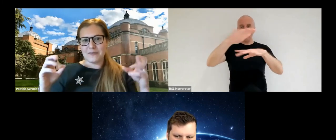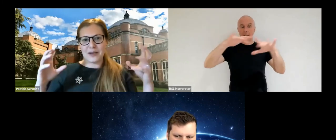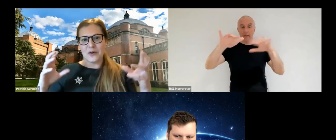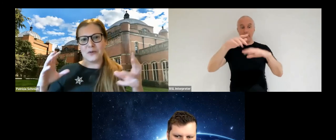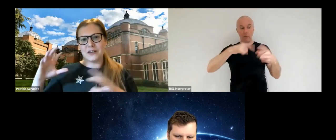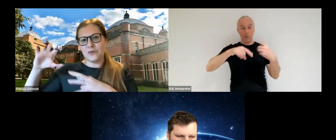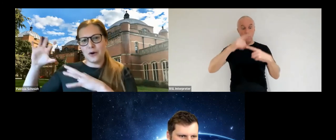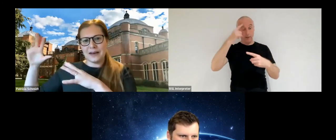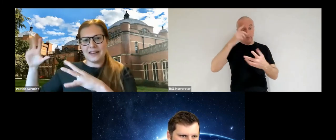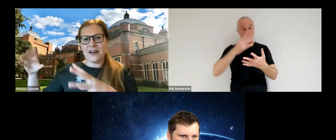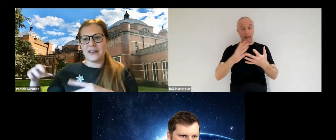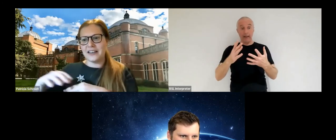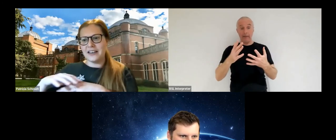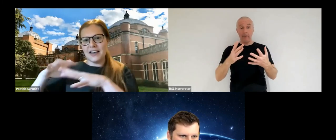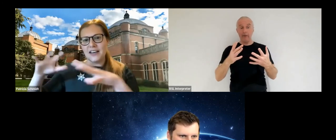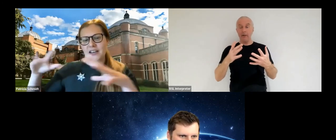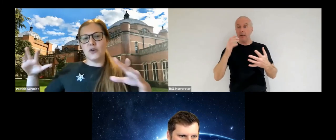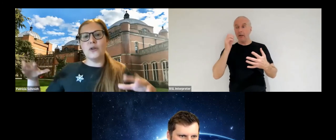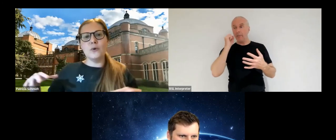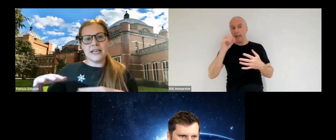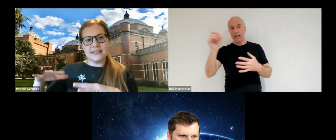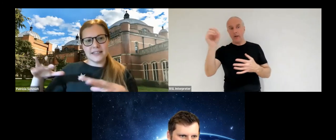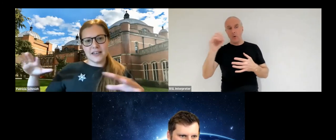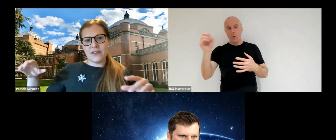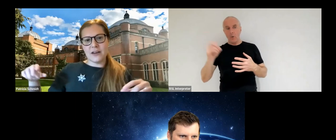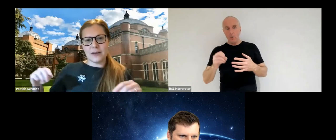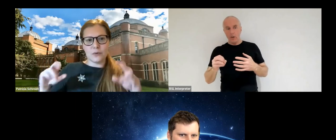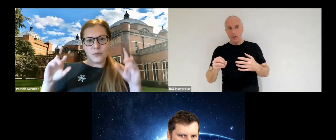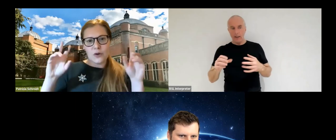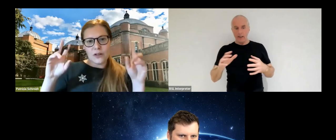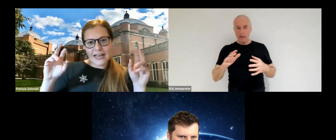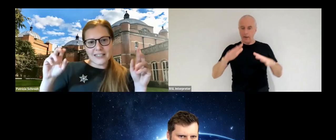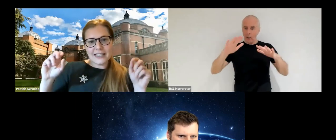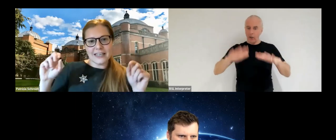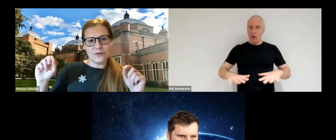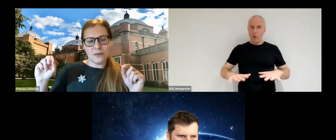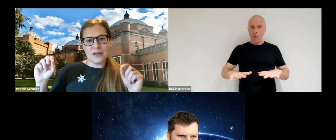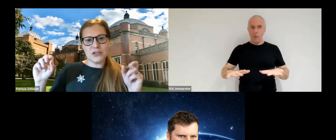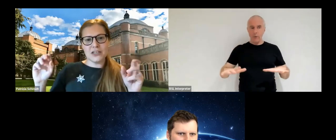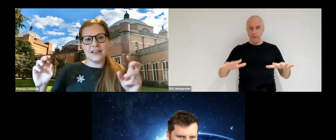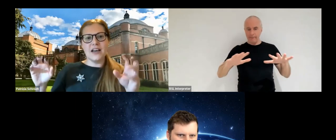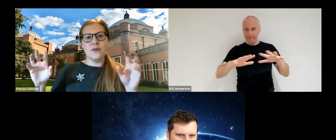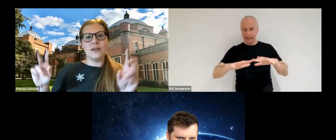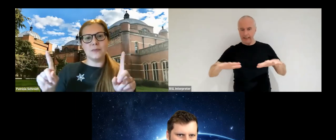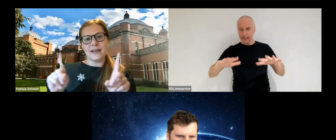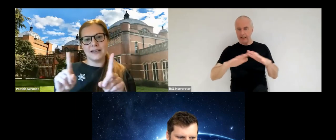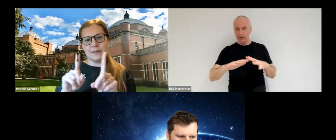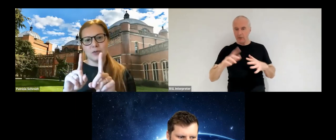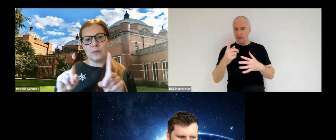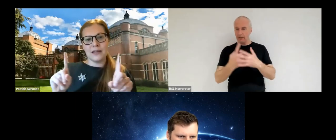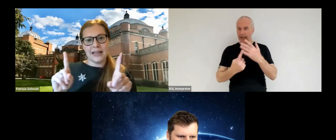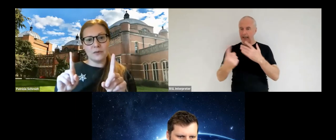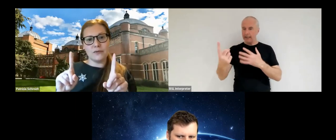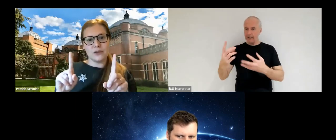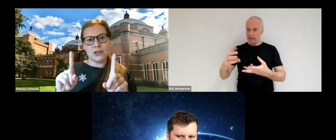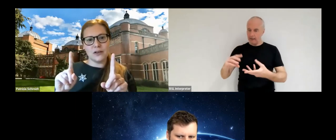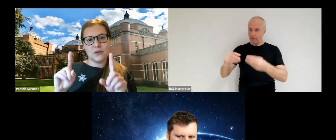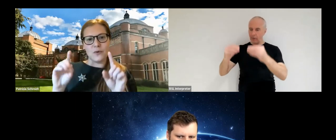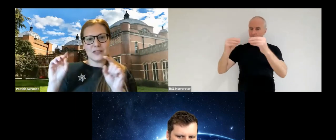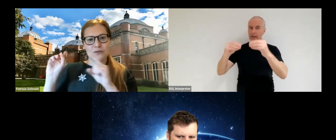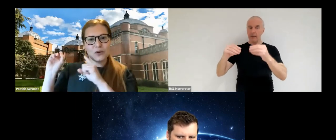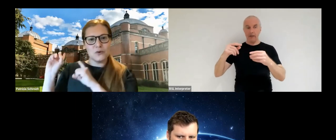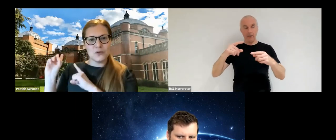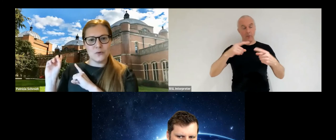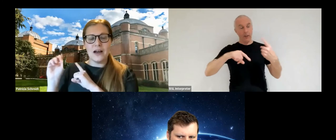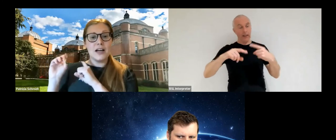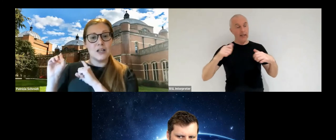if you have black holes that form in a very, you know, low density environment, what we call isolated formation, we expect them to be aligned with each other.